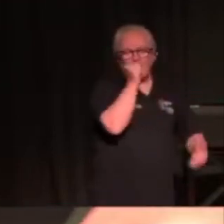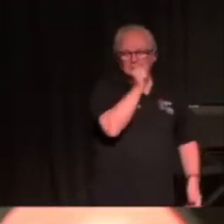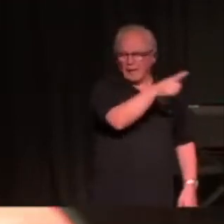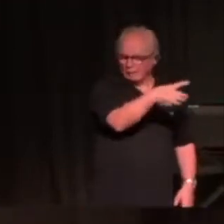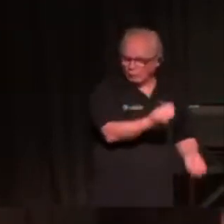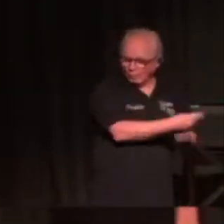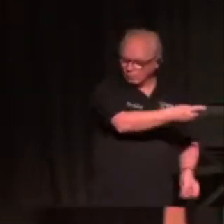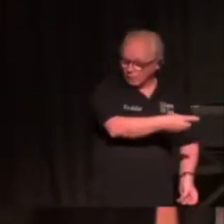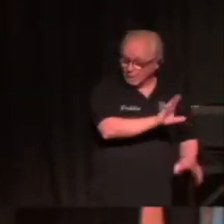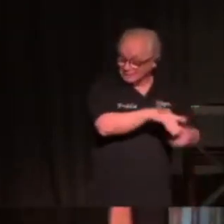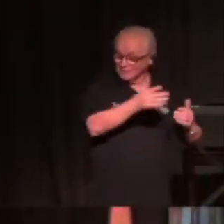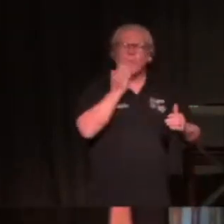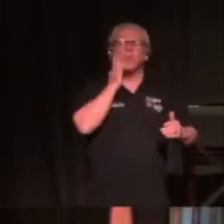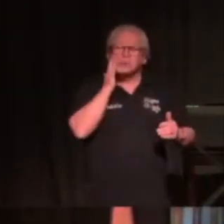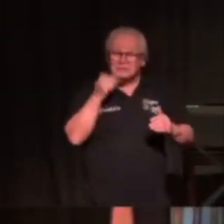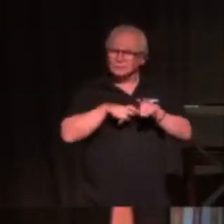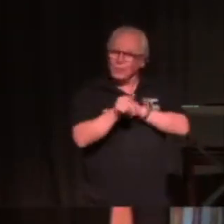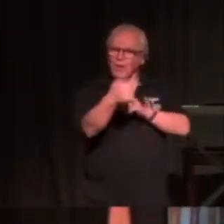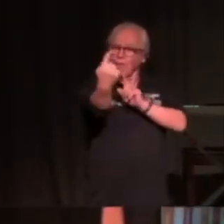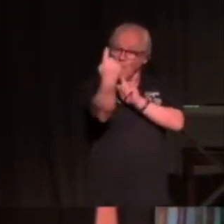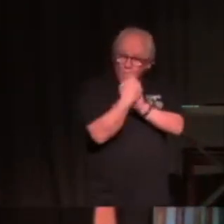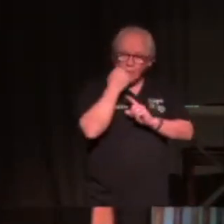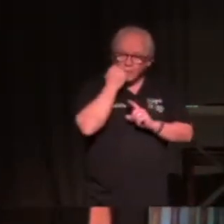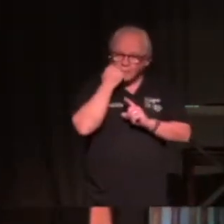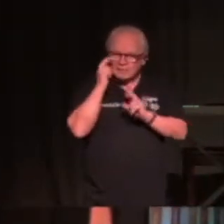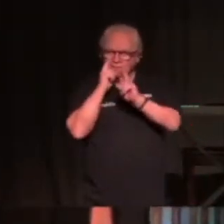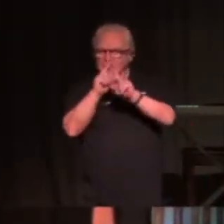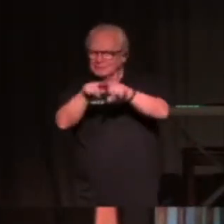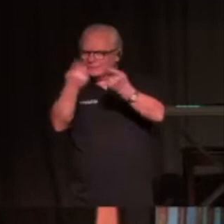And so I had to go home with that. So look, there's another side to a father.